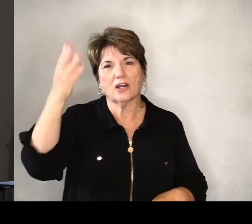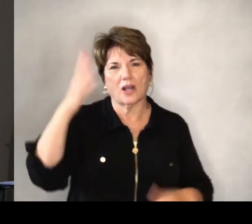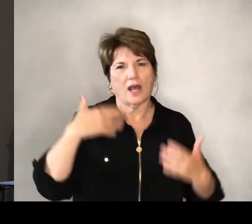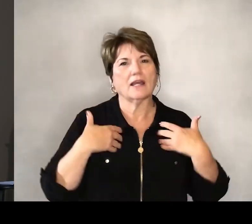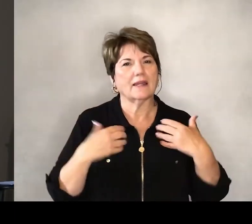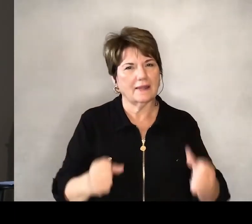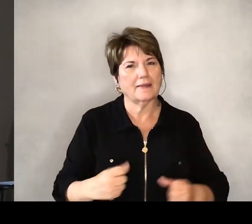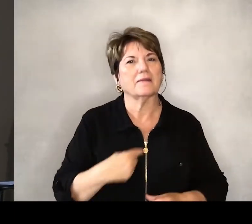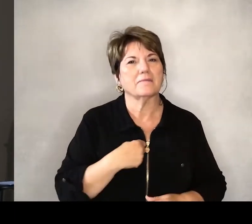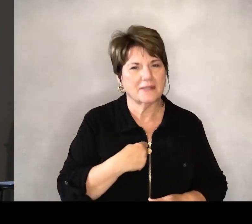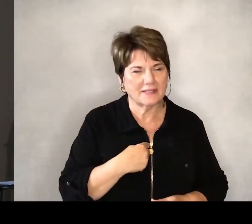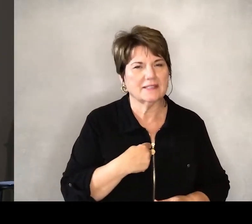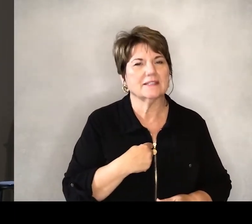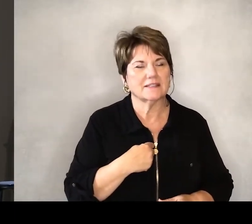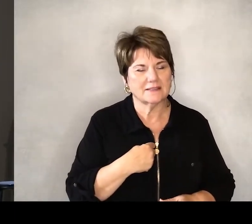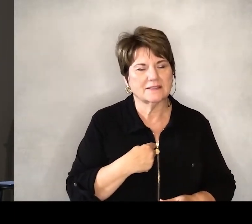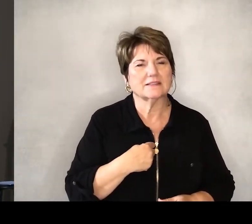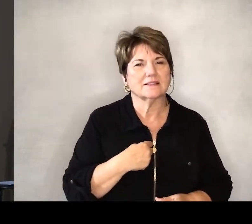healed me.